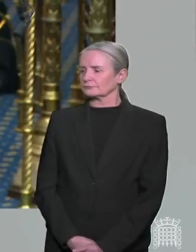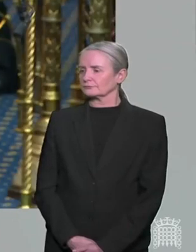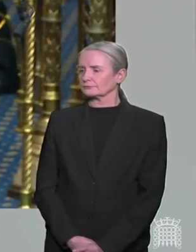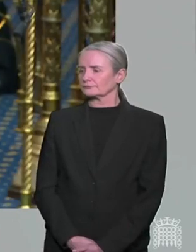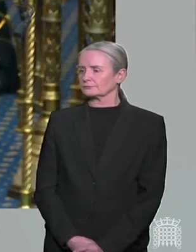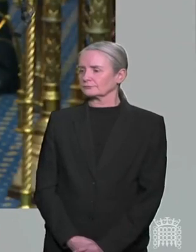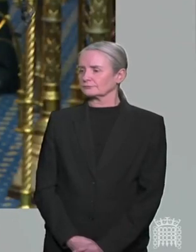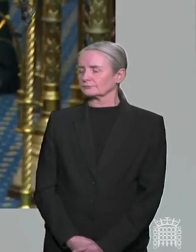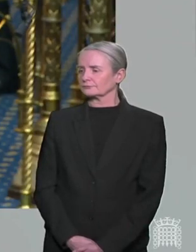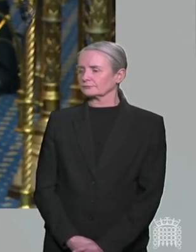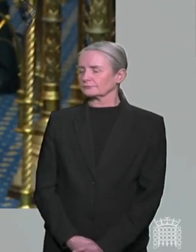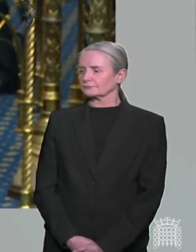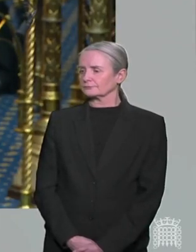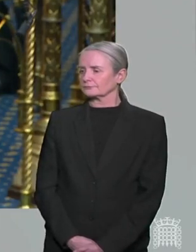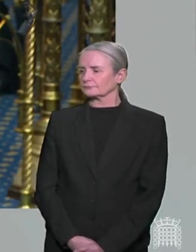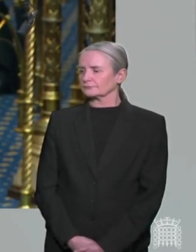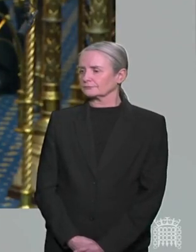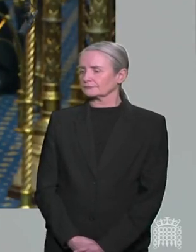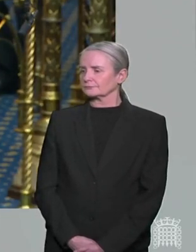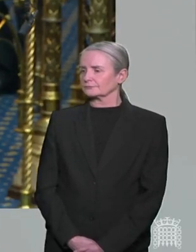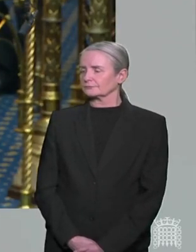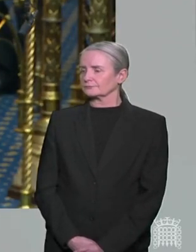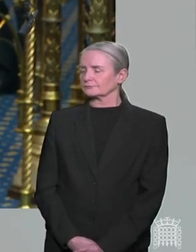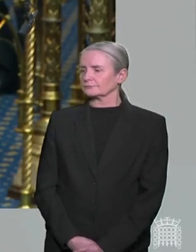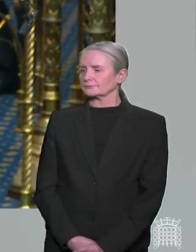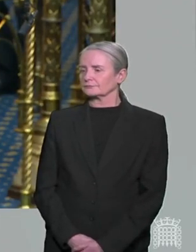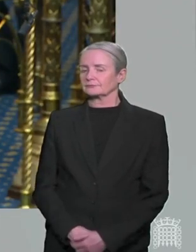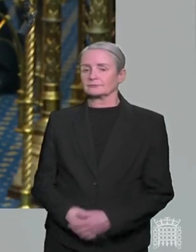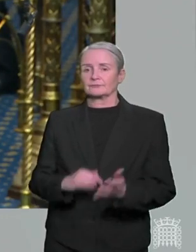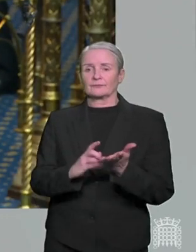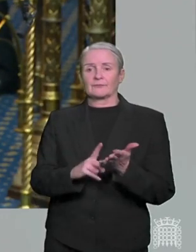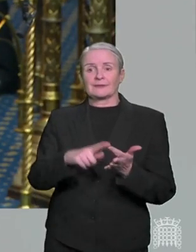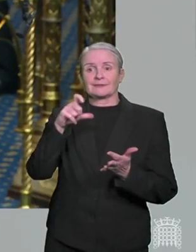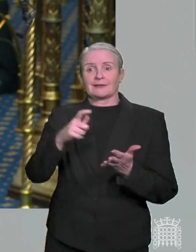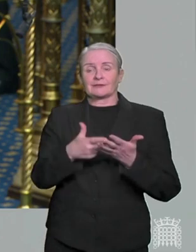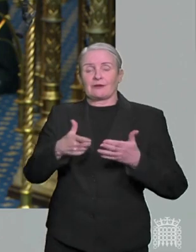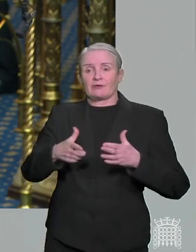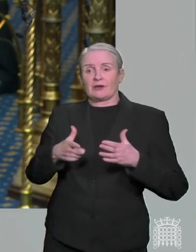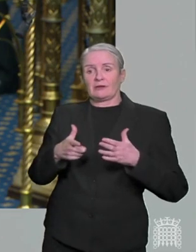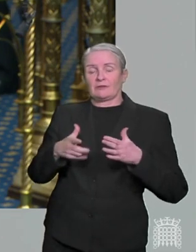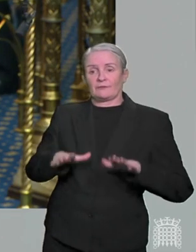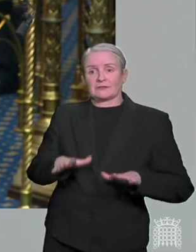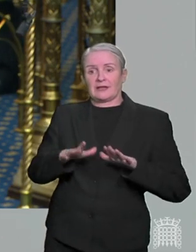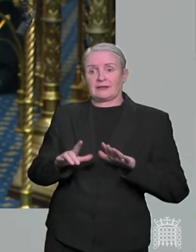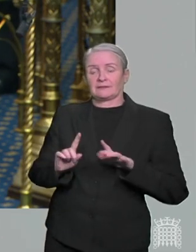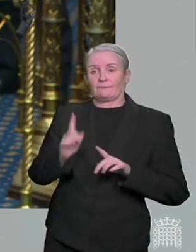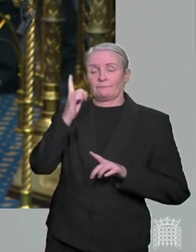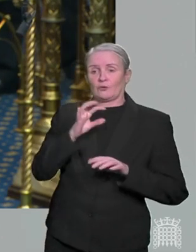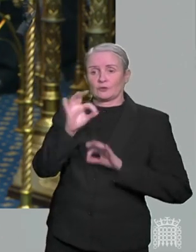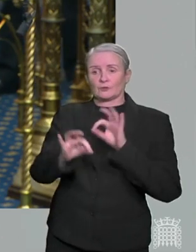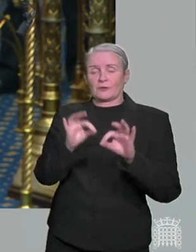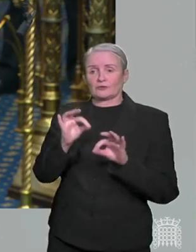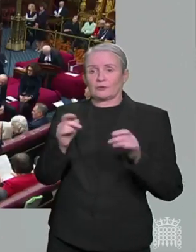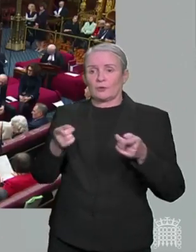We now come to questions for the Secretary of State for Foreign, Commonwealth and Development Affairs. First question, Lord Collins of